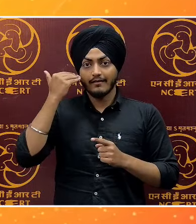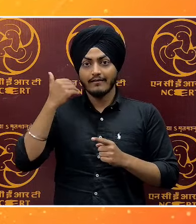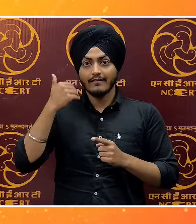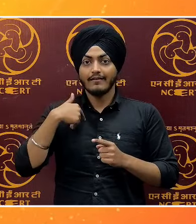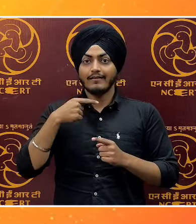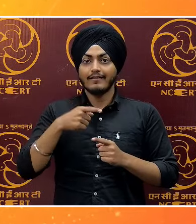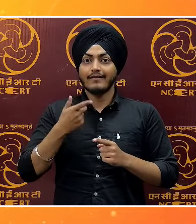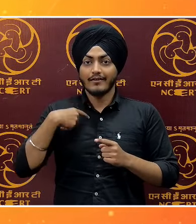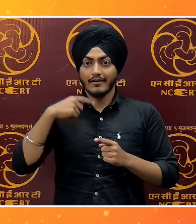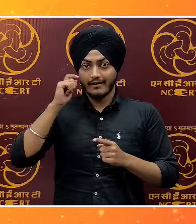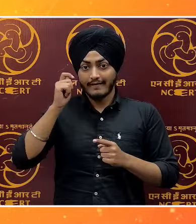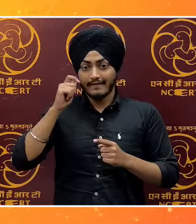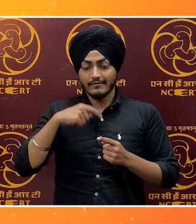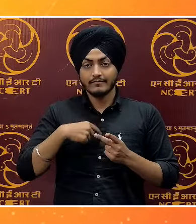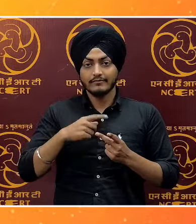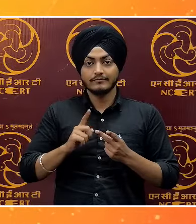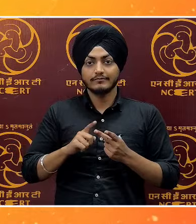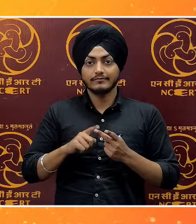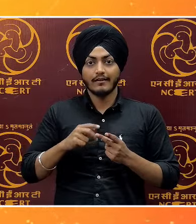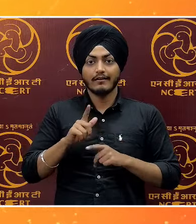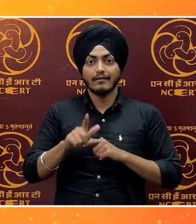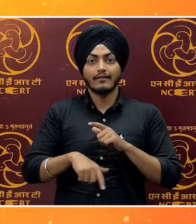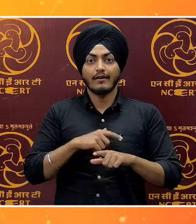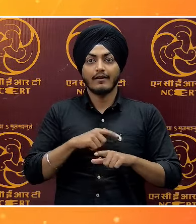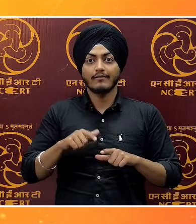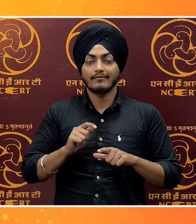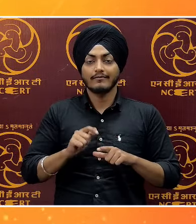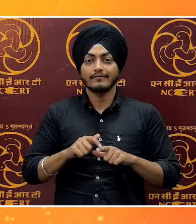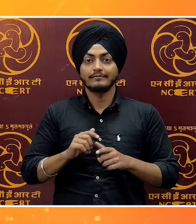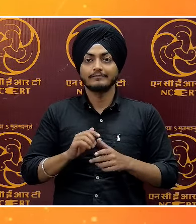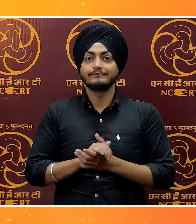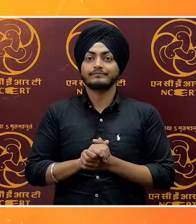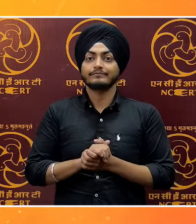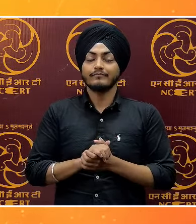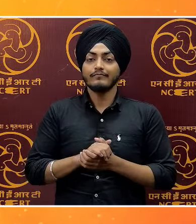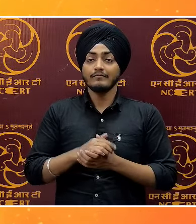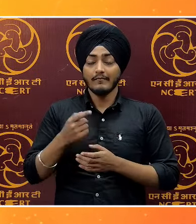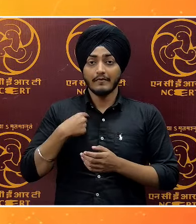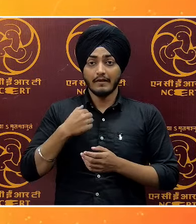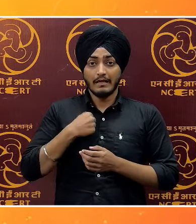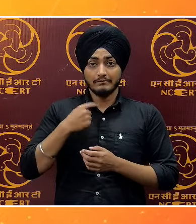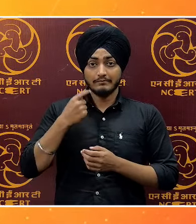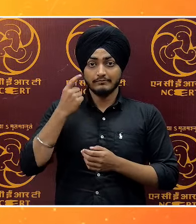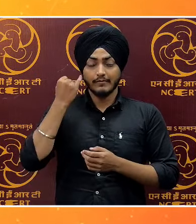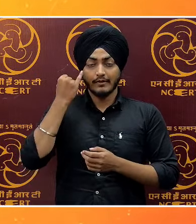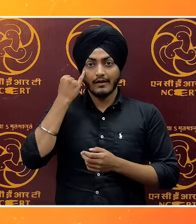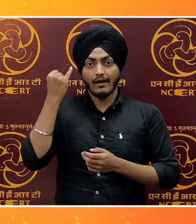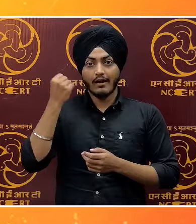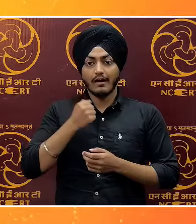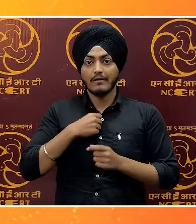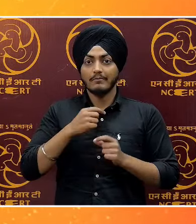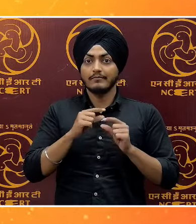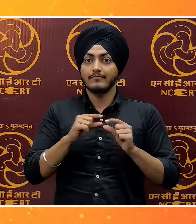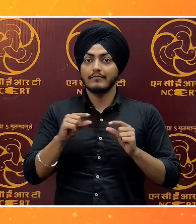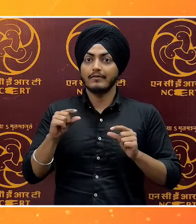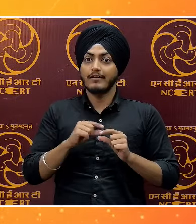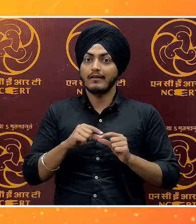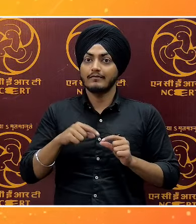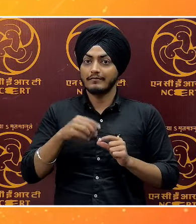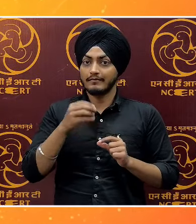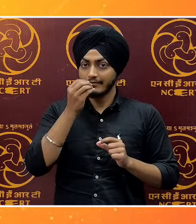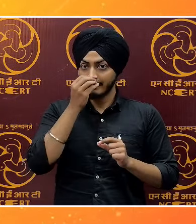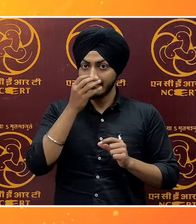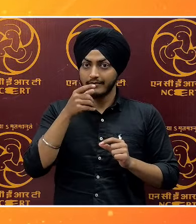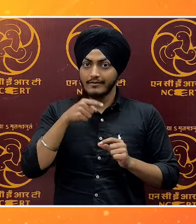because English is a second language or target language for them. So, visualizing each and every line is easy when we